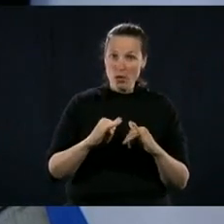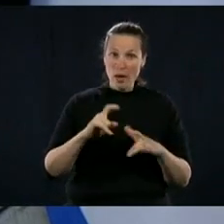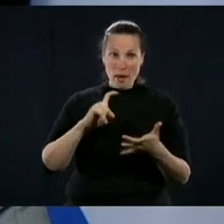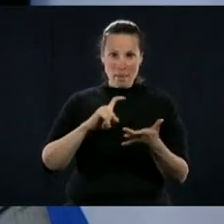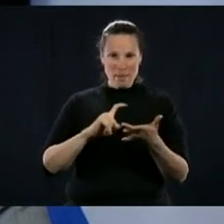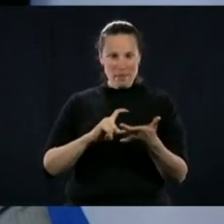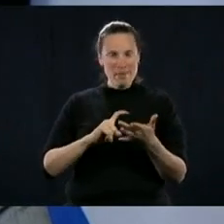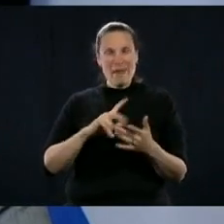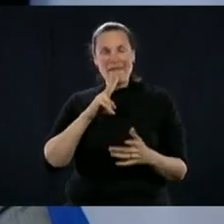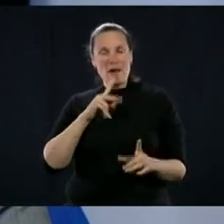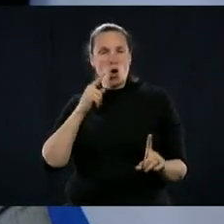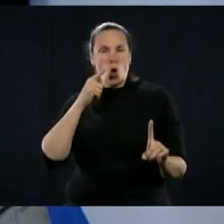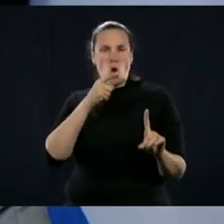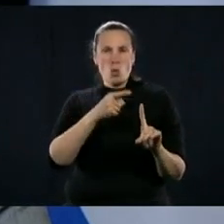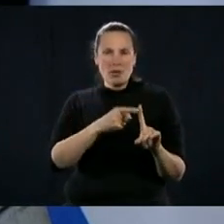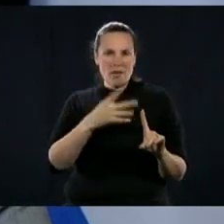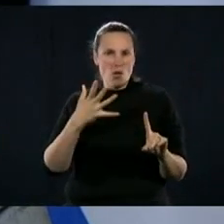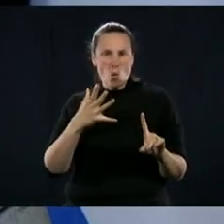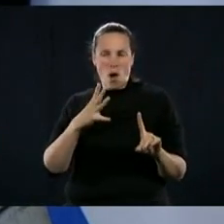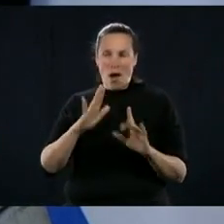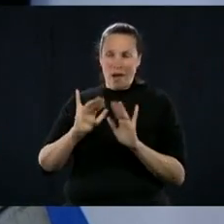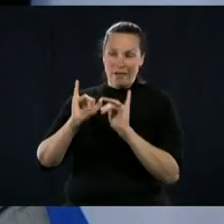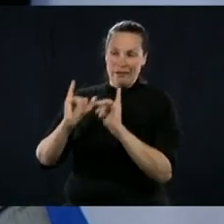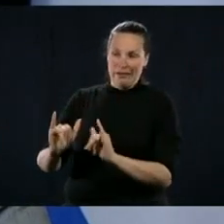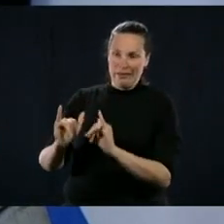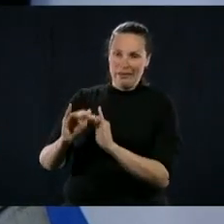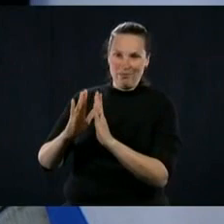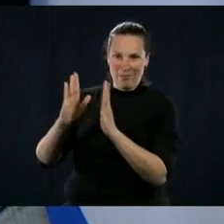be assured that our objective is not to,